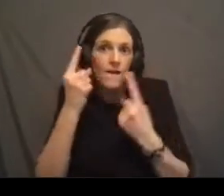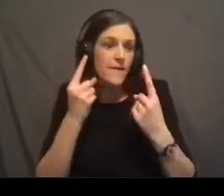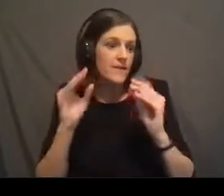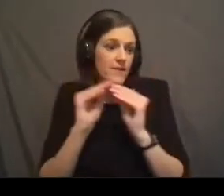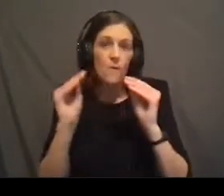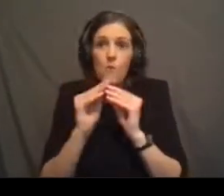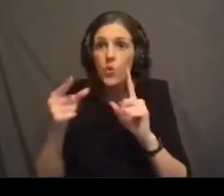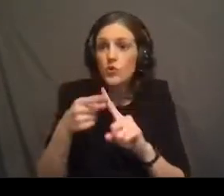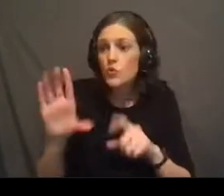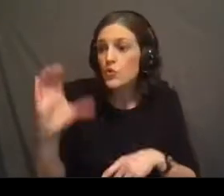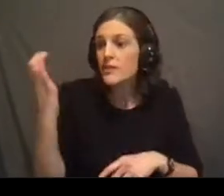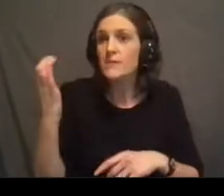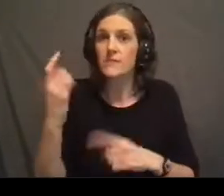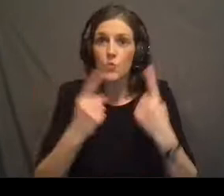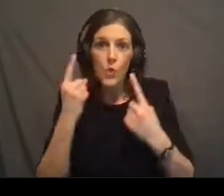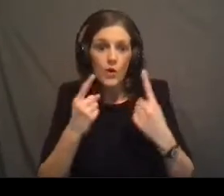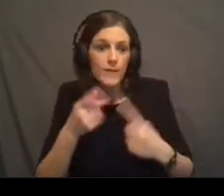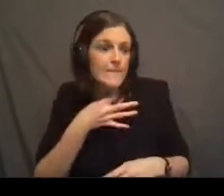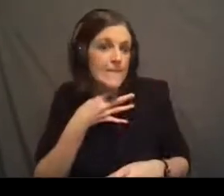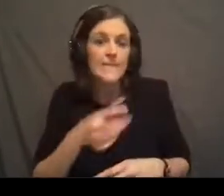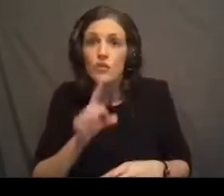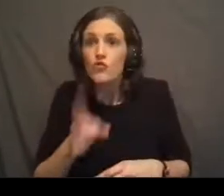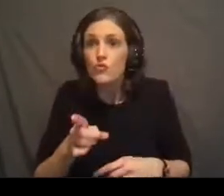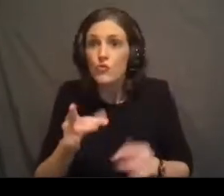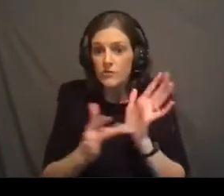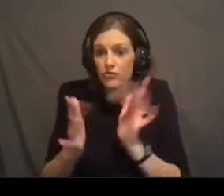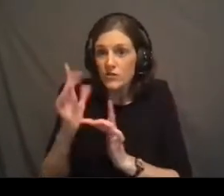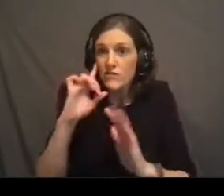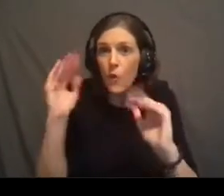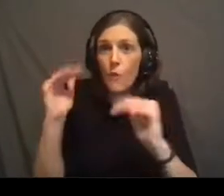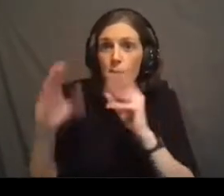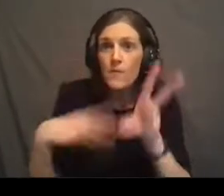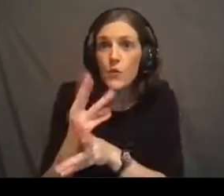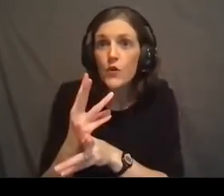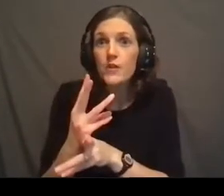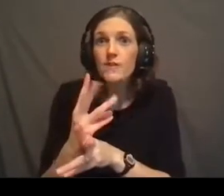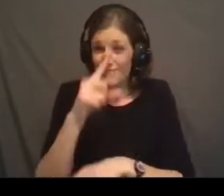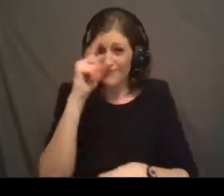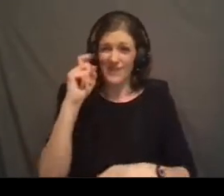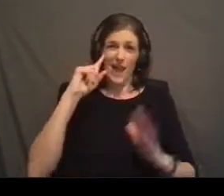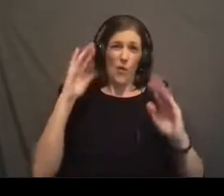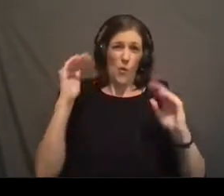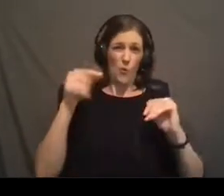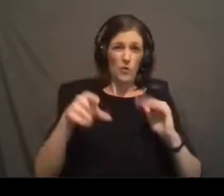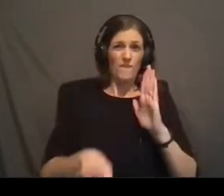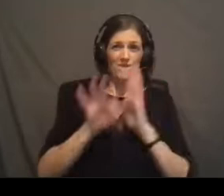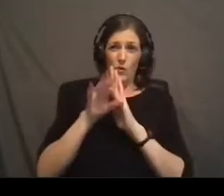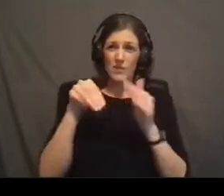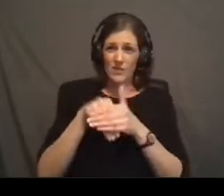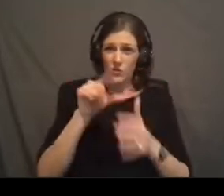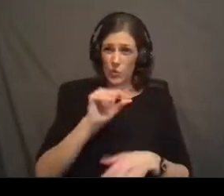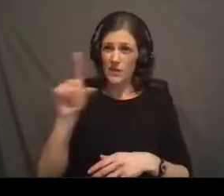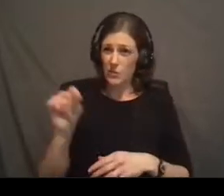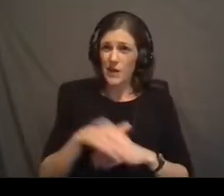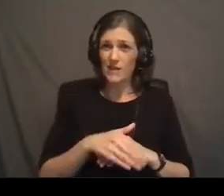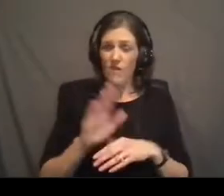to Christmas, wondering if this is true, wondering if Jesus is the hope of the world? Because I hope you discovered it in 2020, that